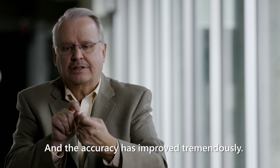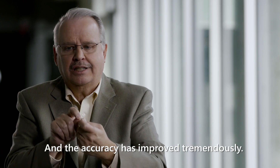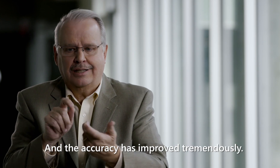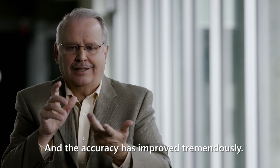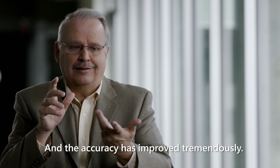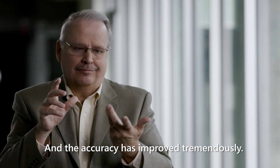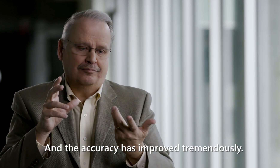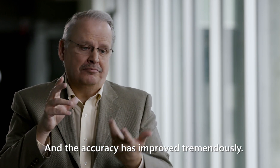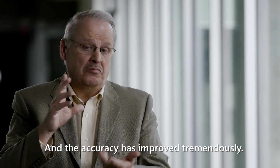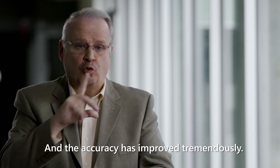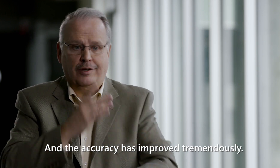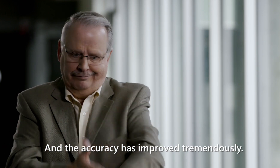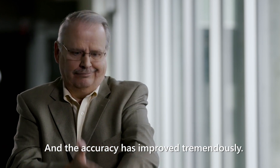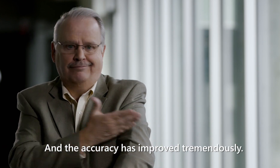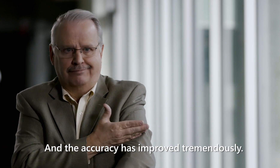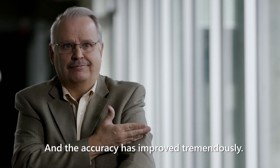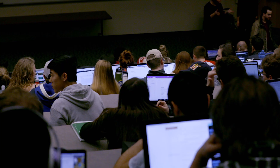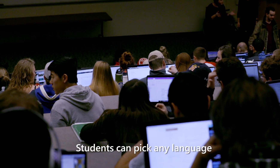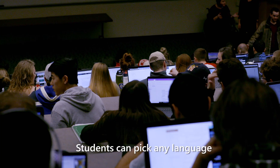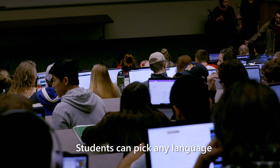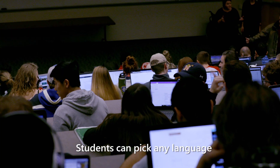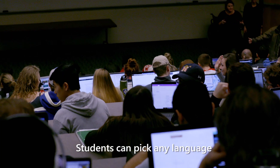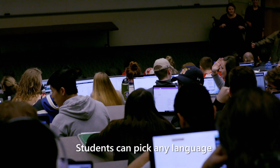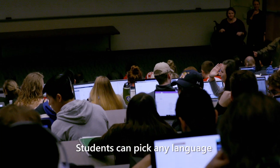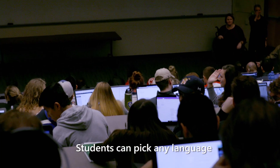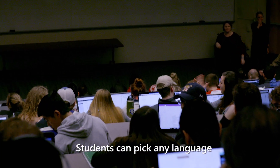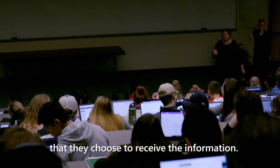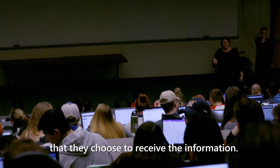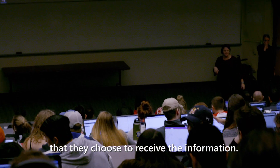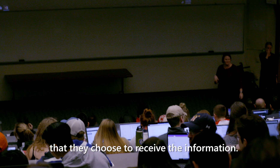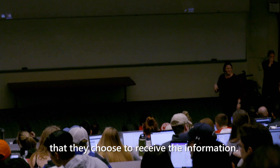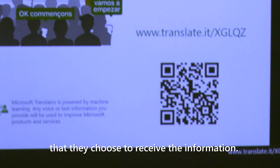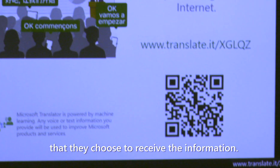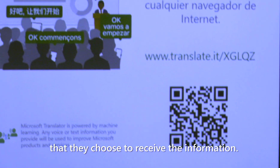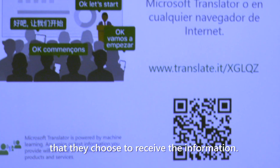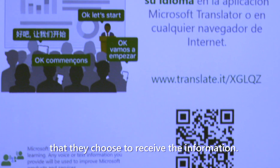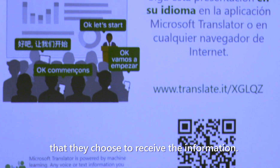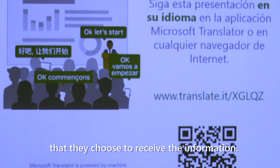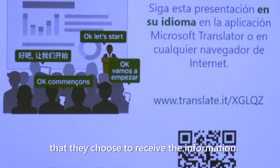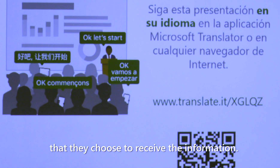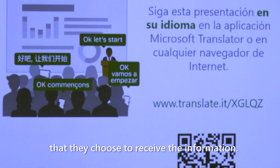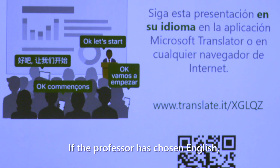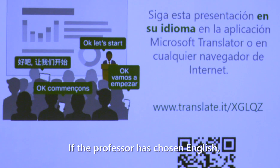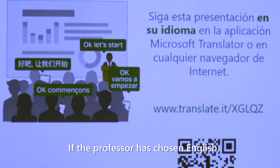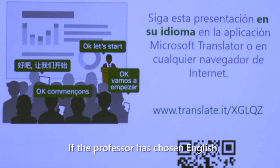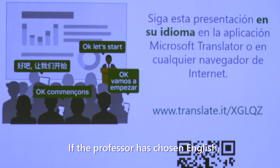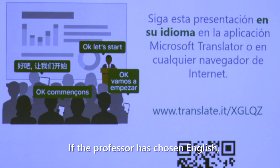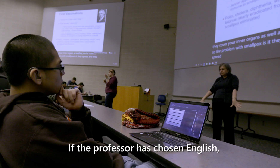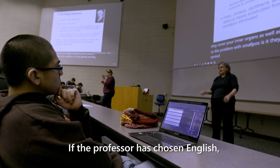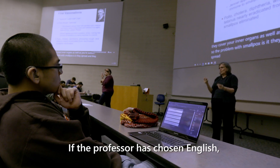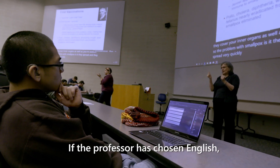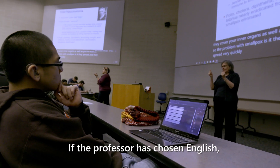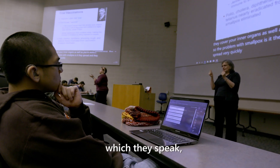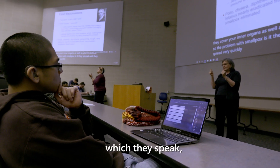and the accuracy has improved tremendously. Students can pick any language that they choose to receive the information. If the professor